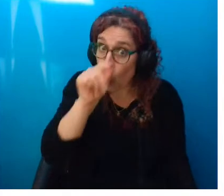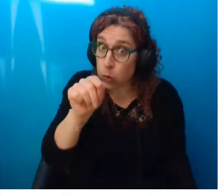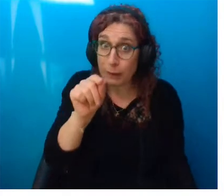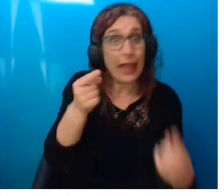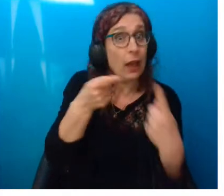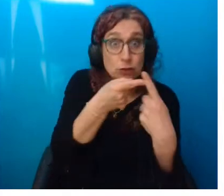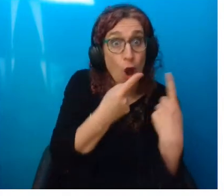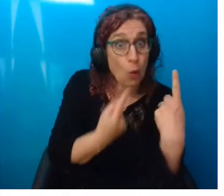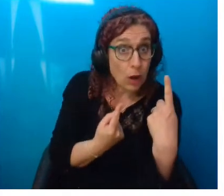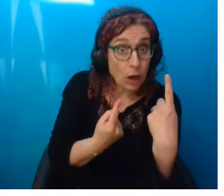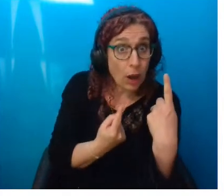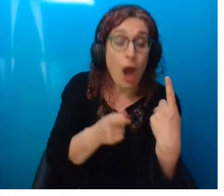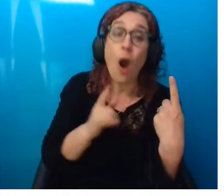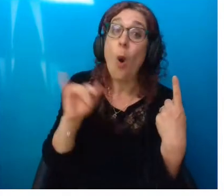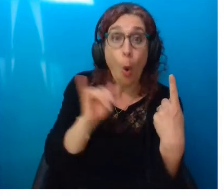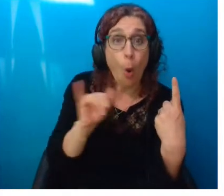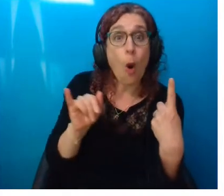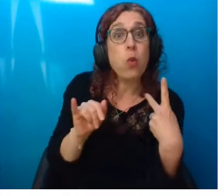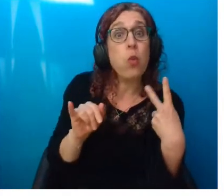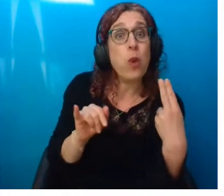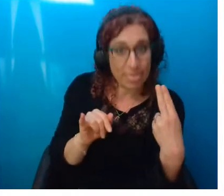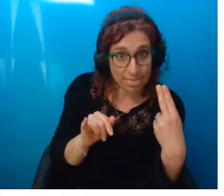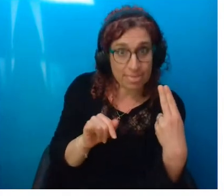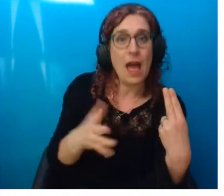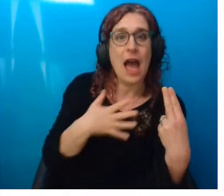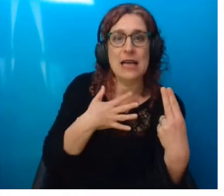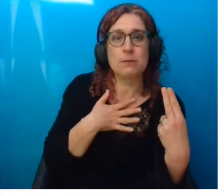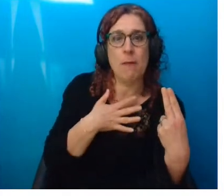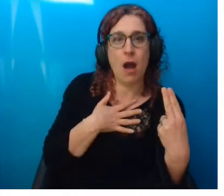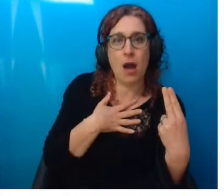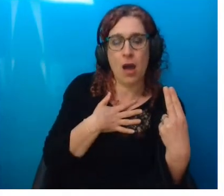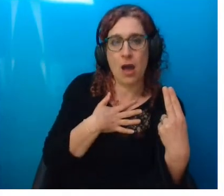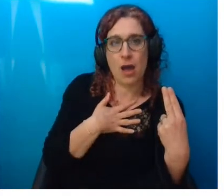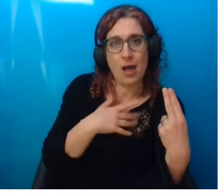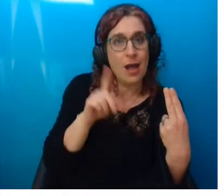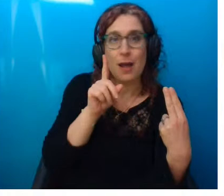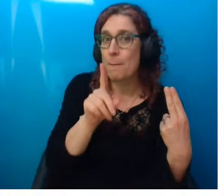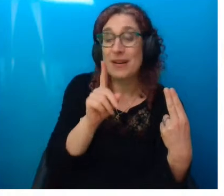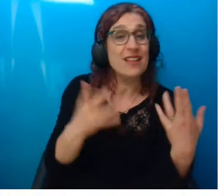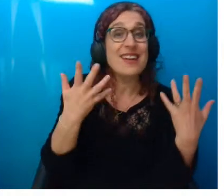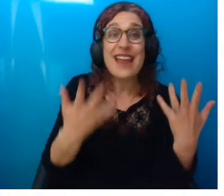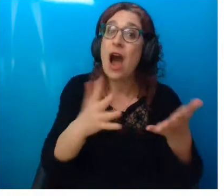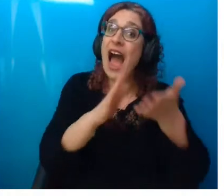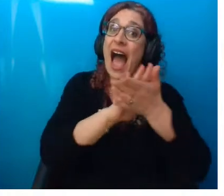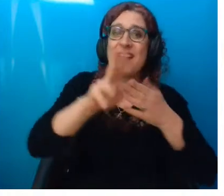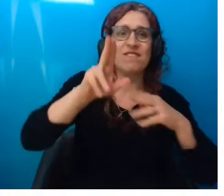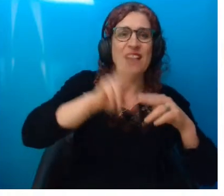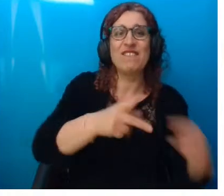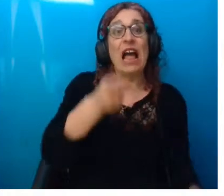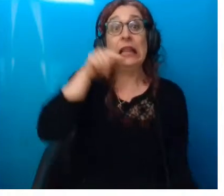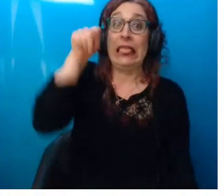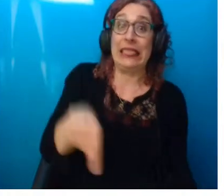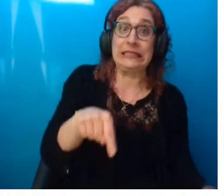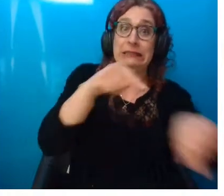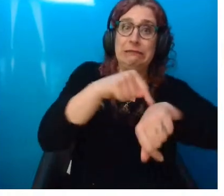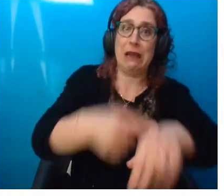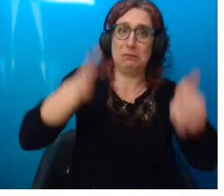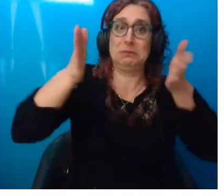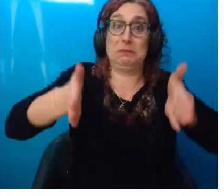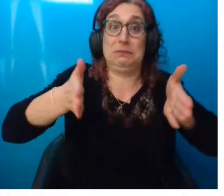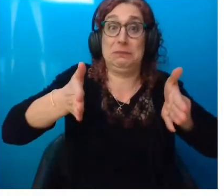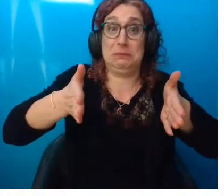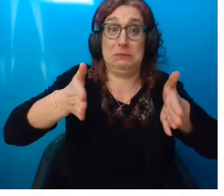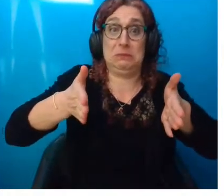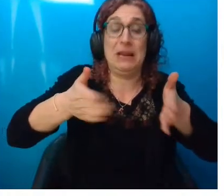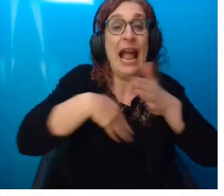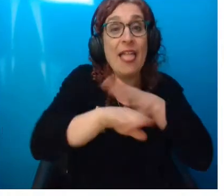thing. There is no longer just one single hay fever season. There are many different seasons, which can vary in